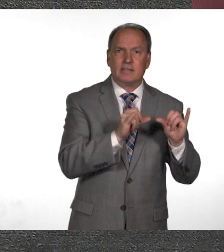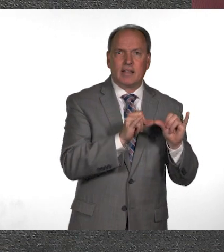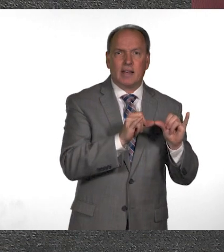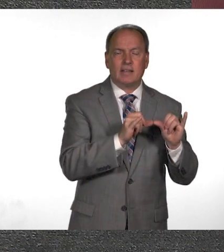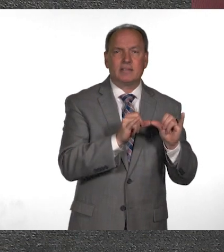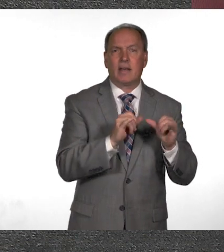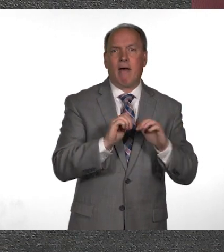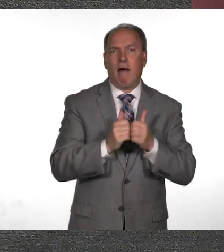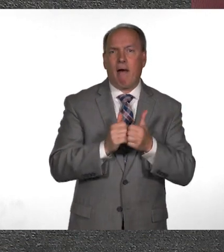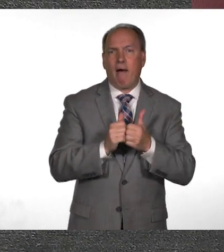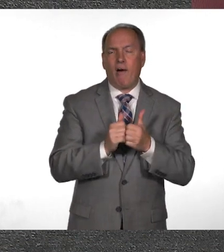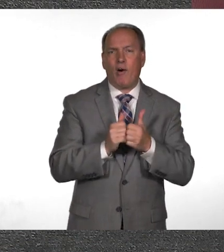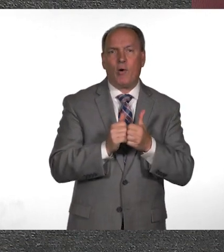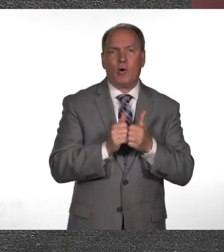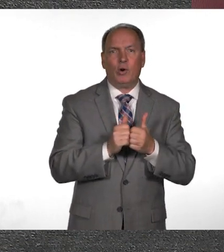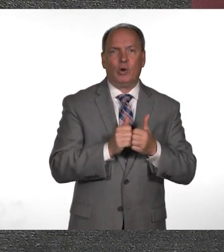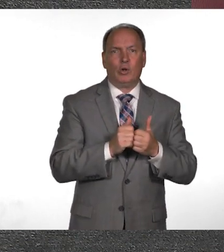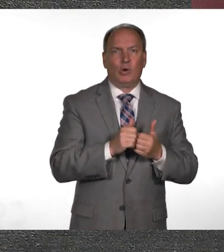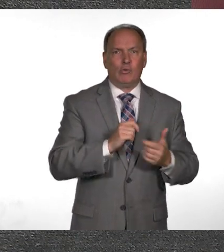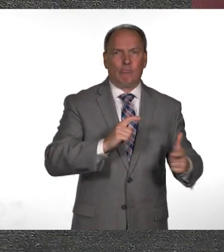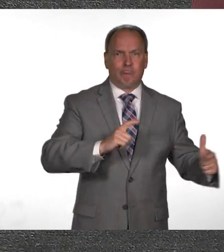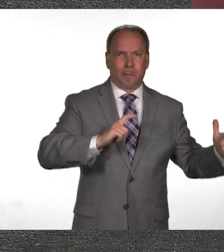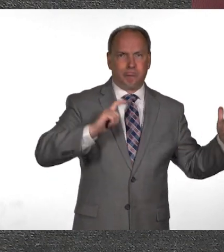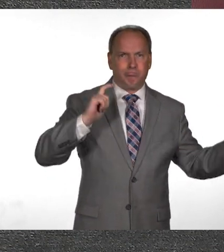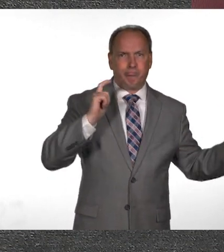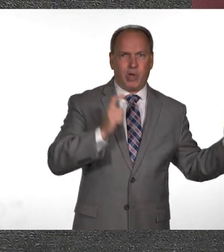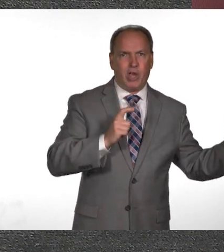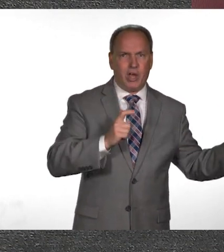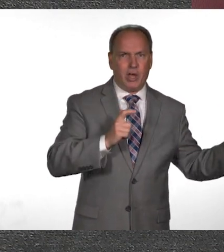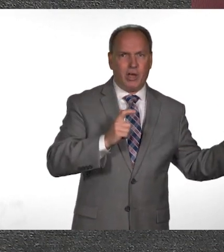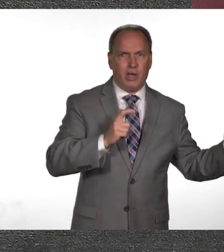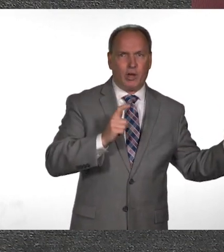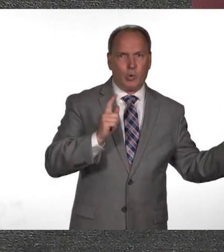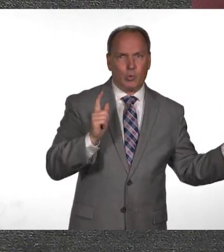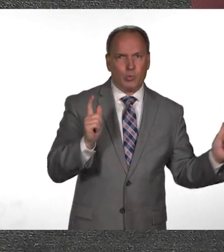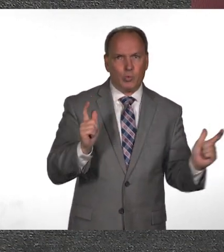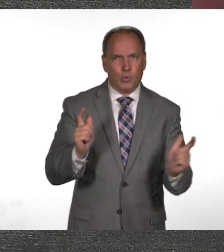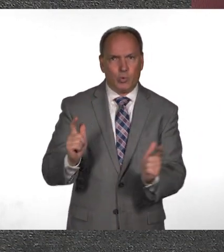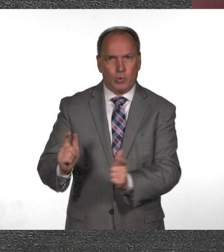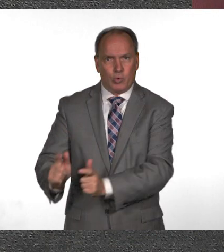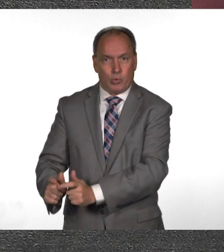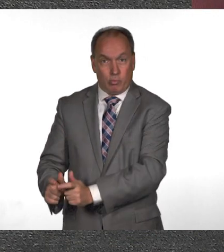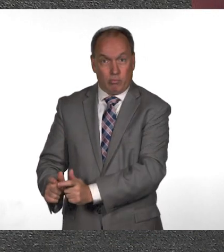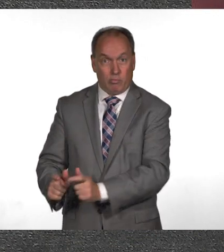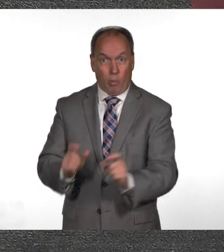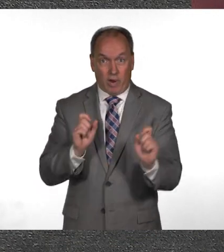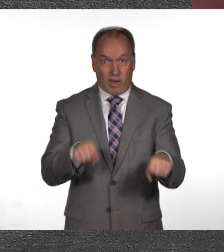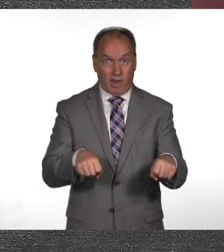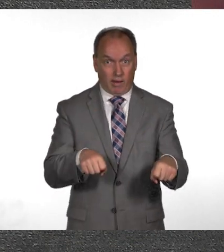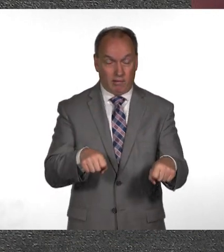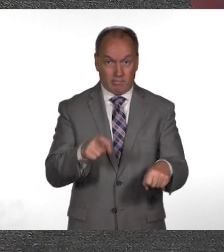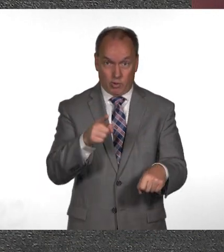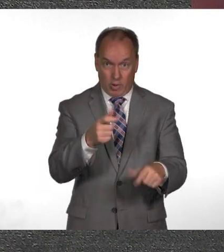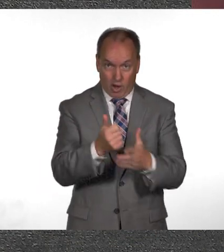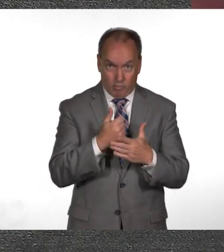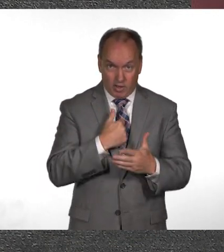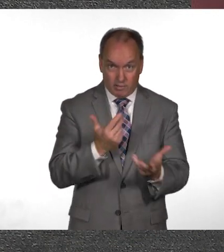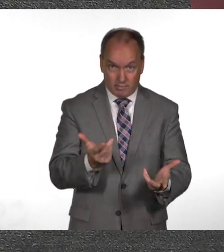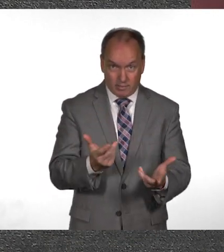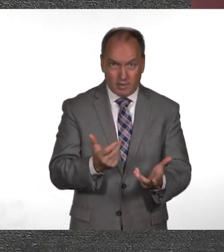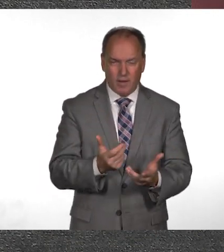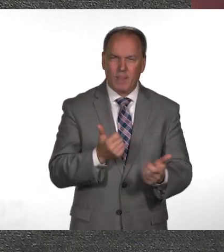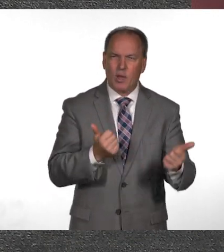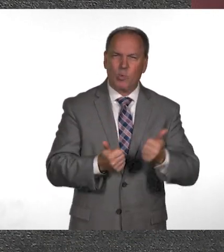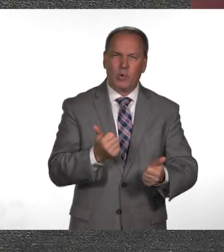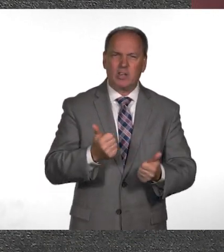could probably put them in order by size. What do you think? Go from the biggest to the smallest? Do you think we could do that? Which one of these balls do you